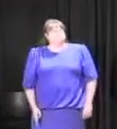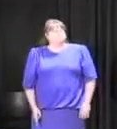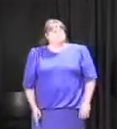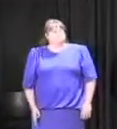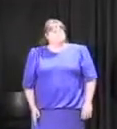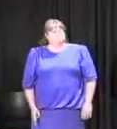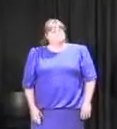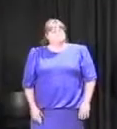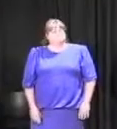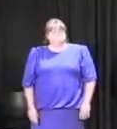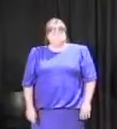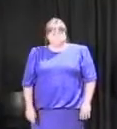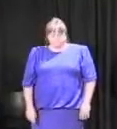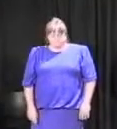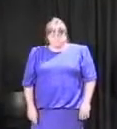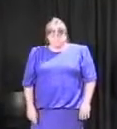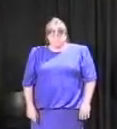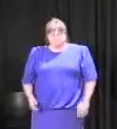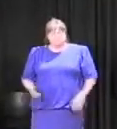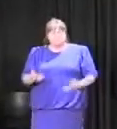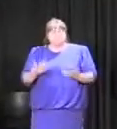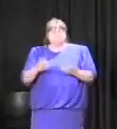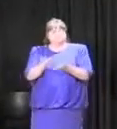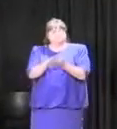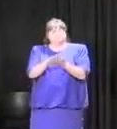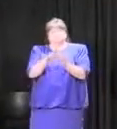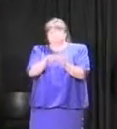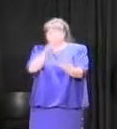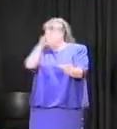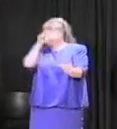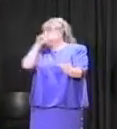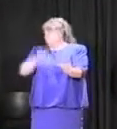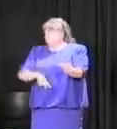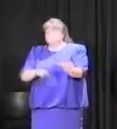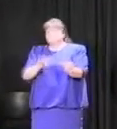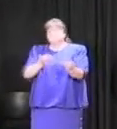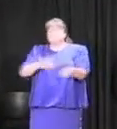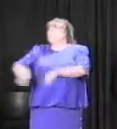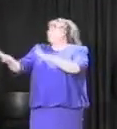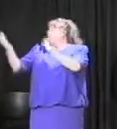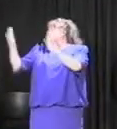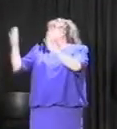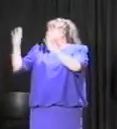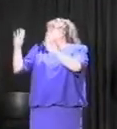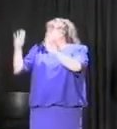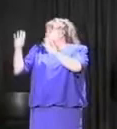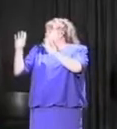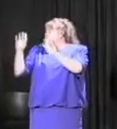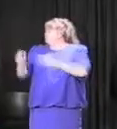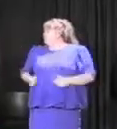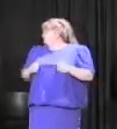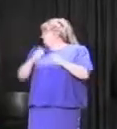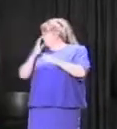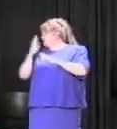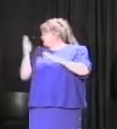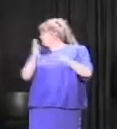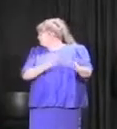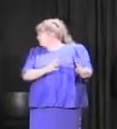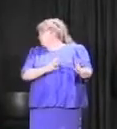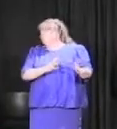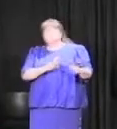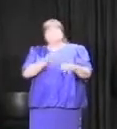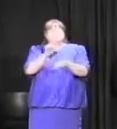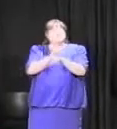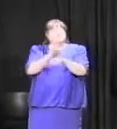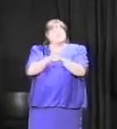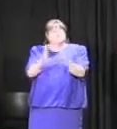Anyway, I dropped out of school and moved away and got this nothing job, one of those jobs